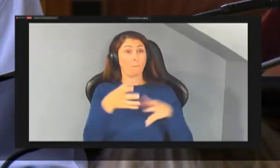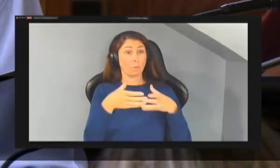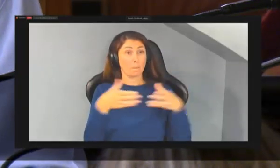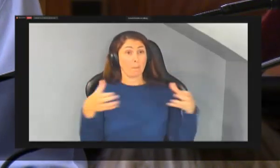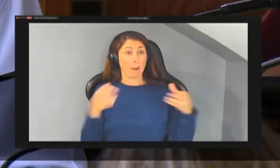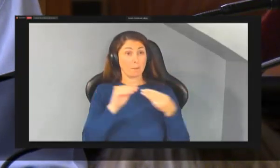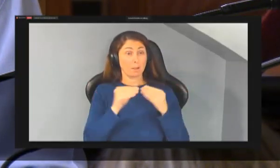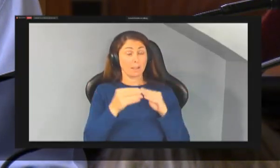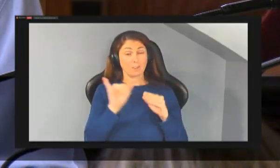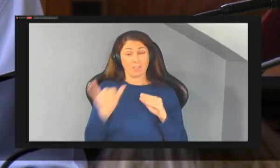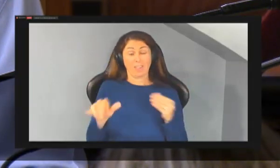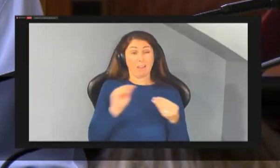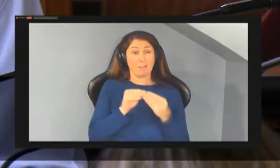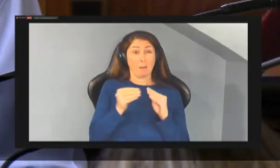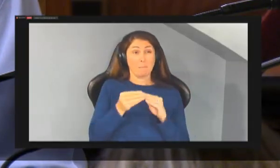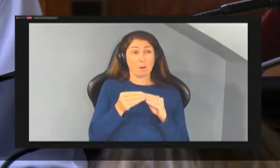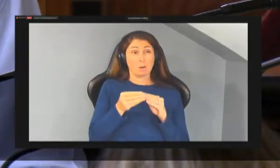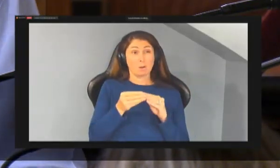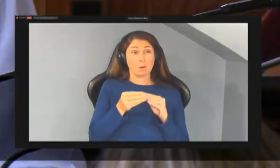into